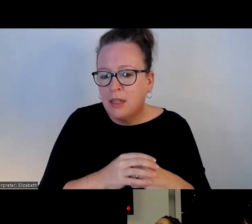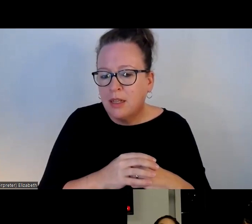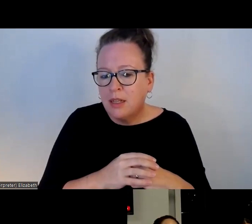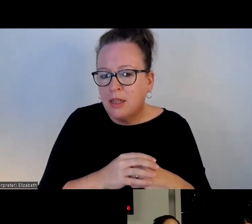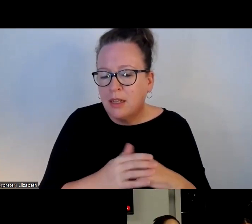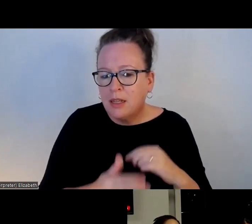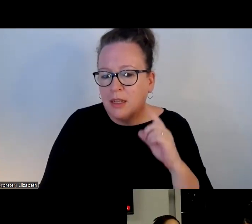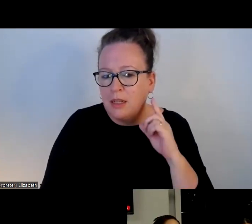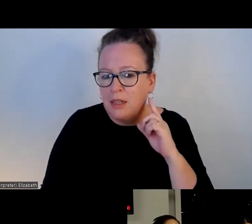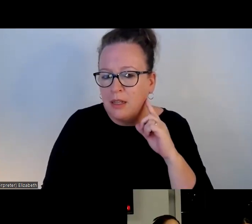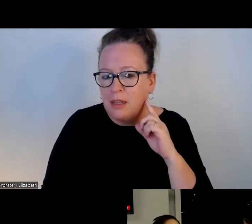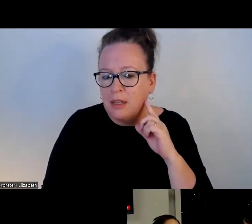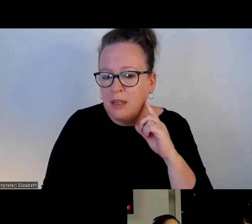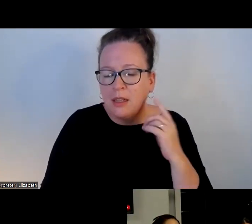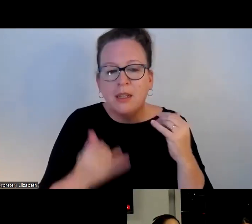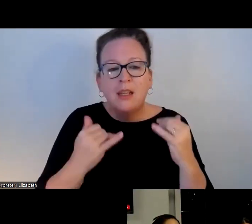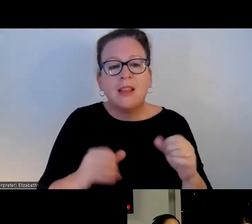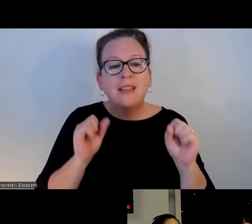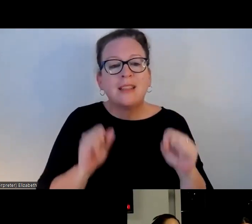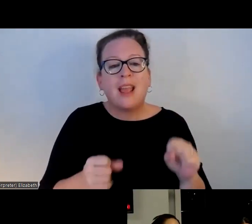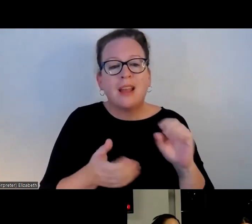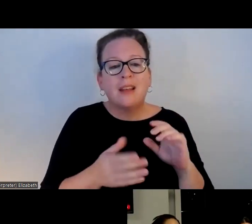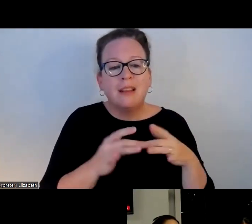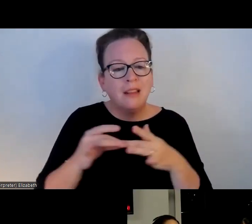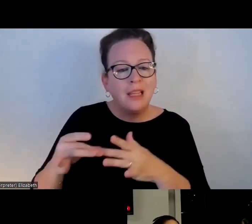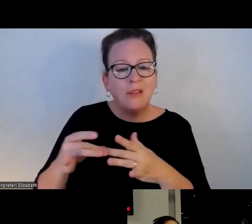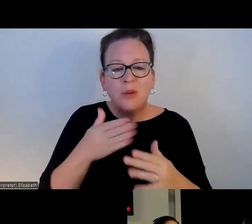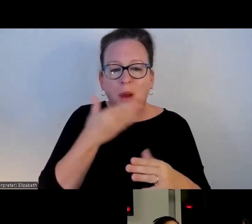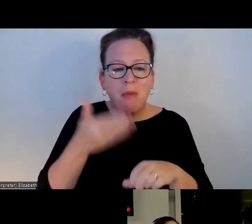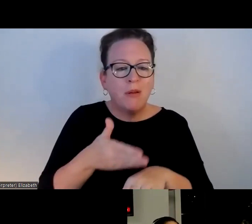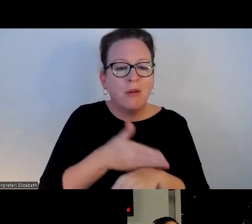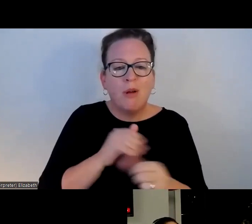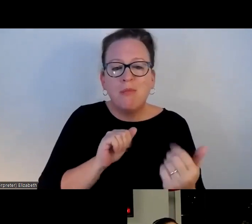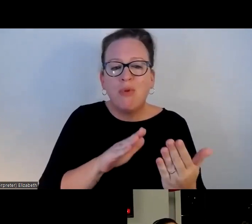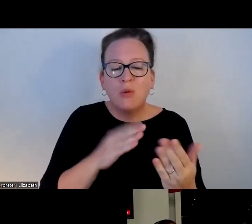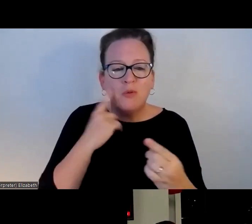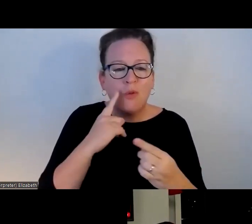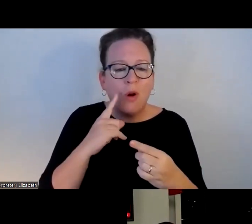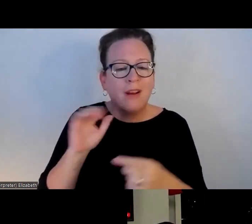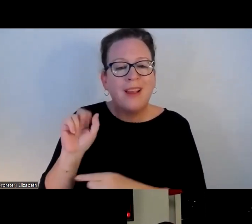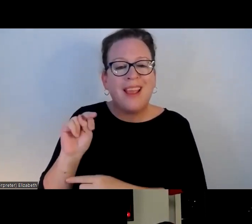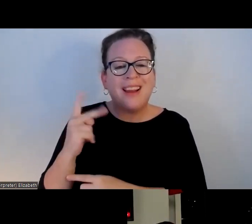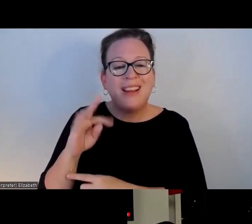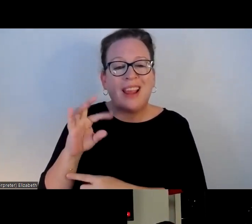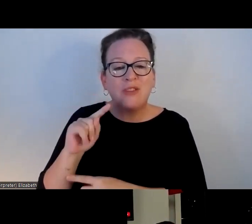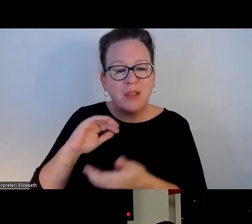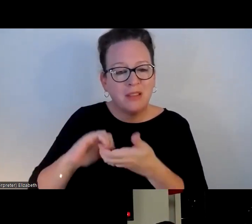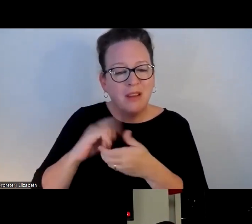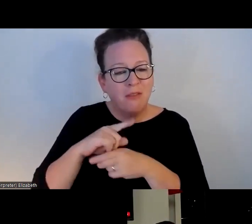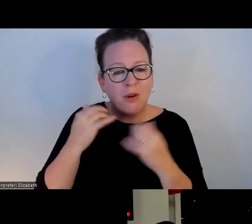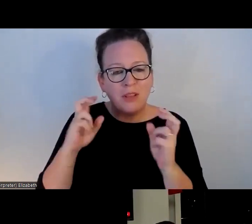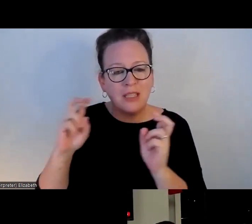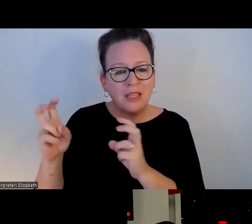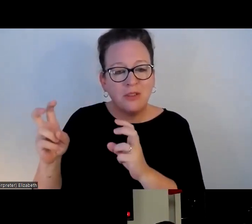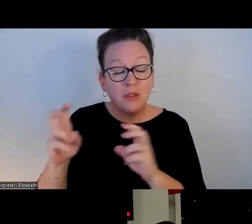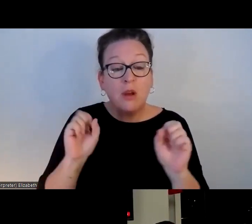into a better approach to both the engagement over these issues in terms of how the conversation goes to model that